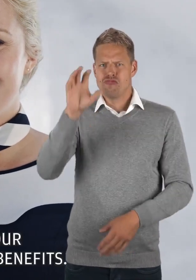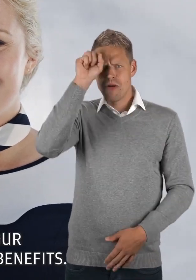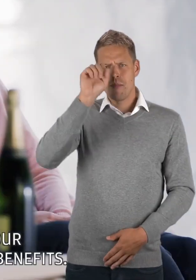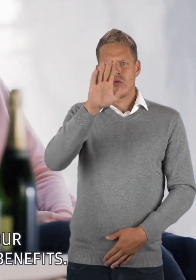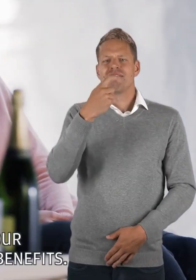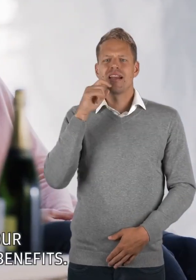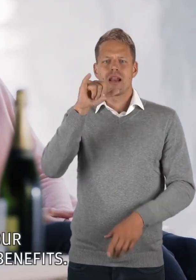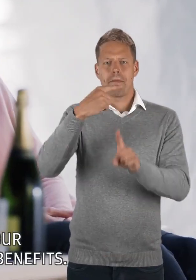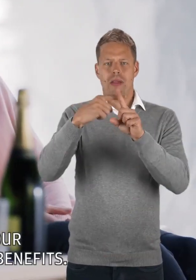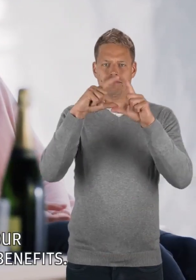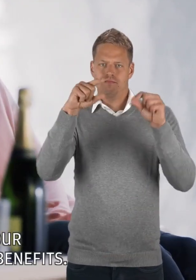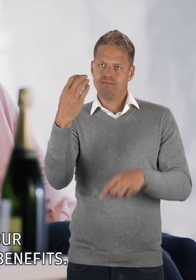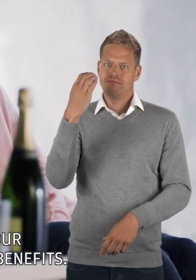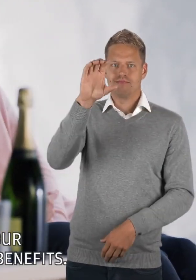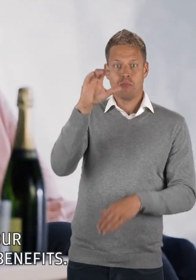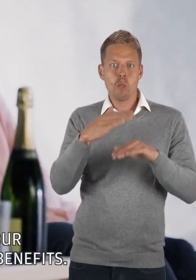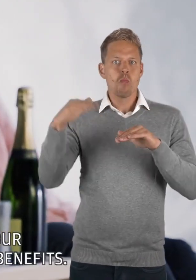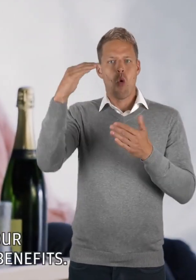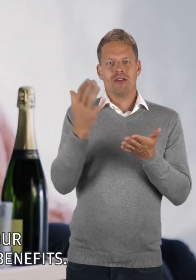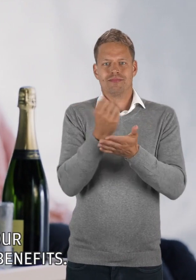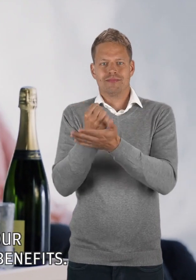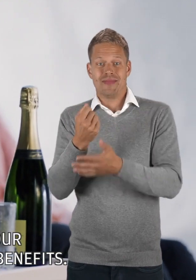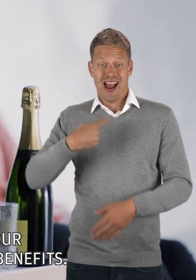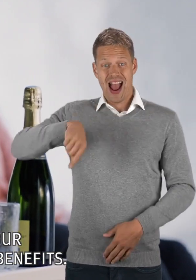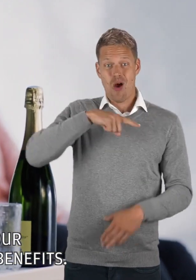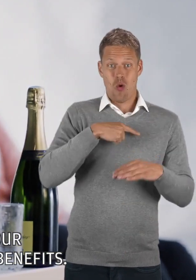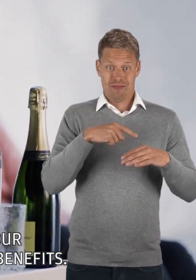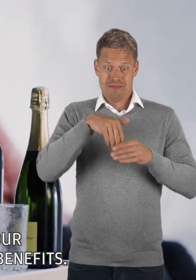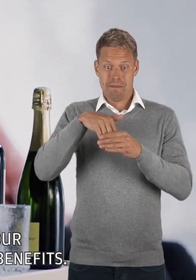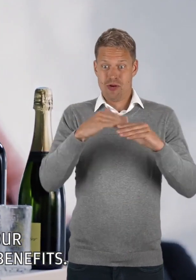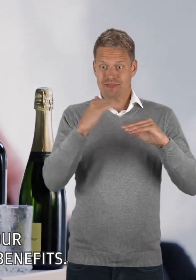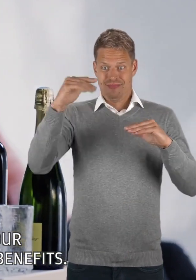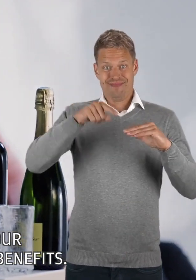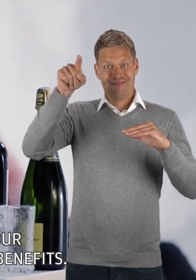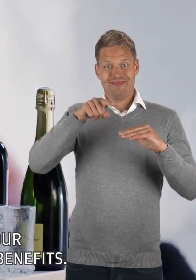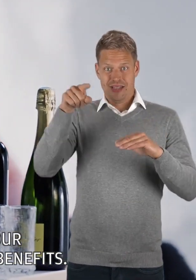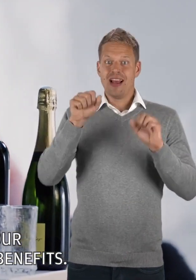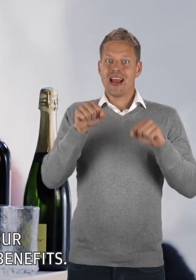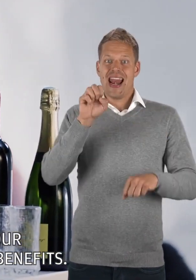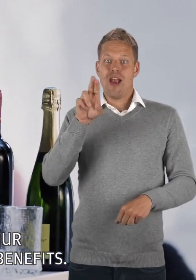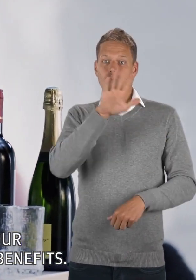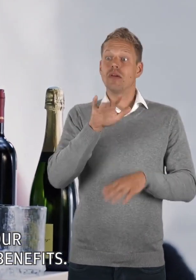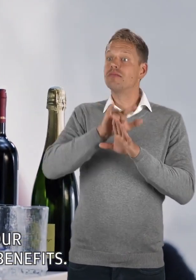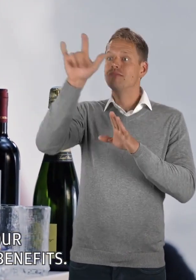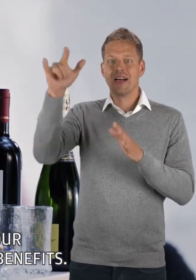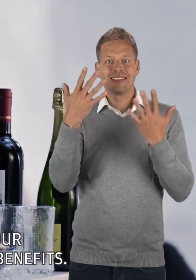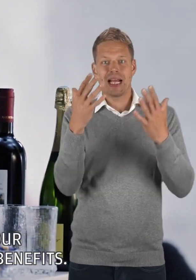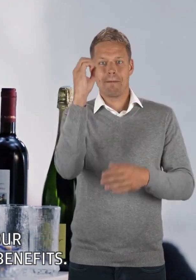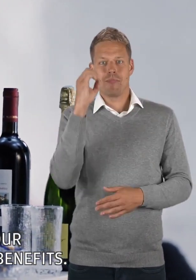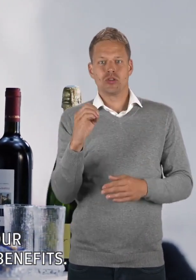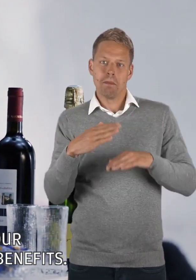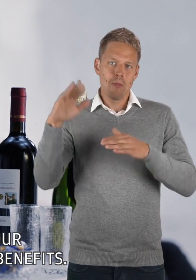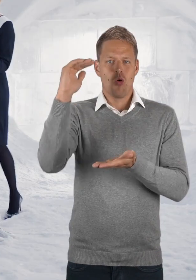show your Finnair Plus card for additional benefits. Our tier members get an extra 10% off when flying outside the